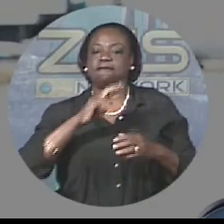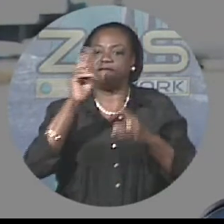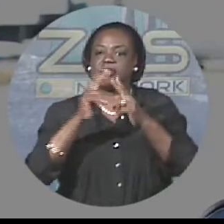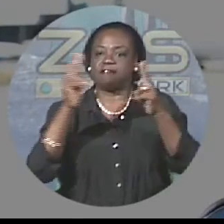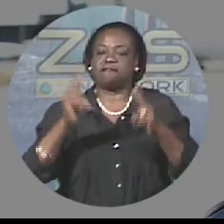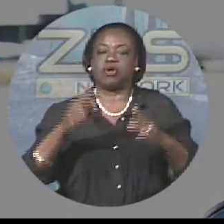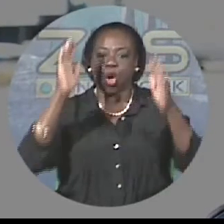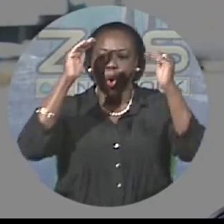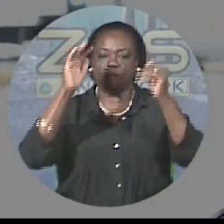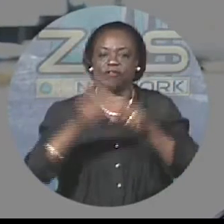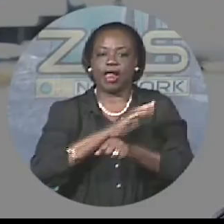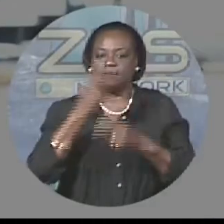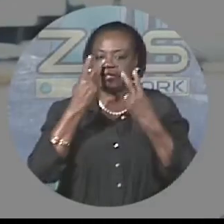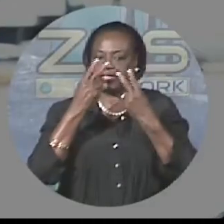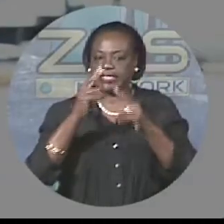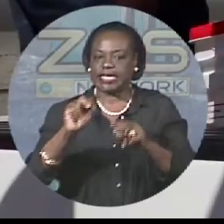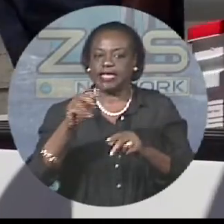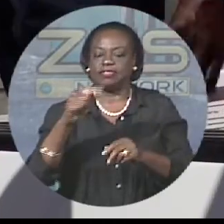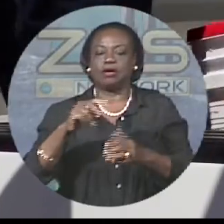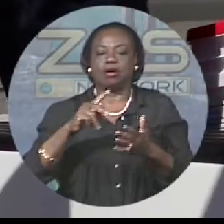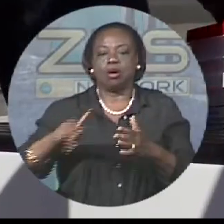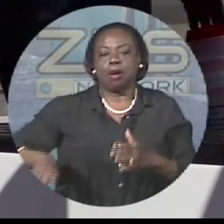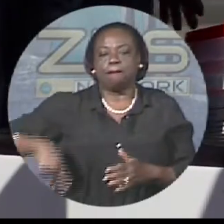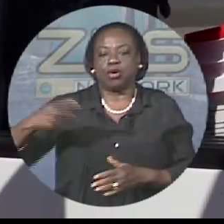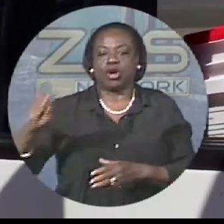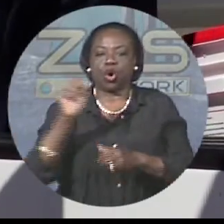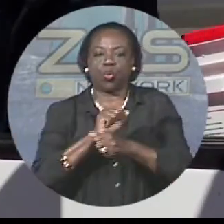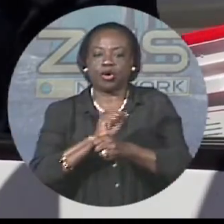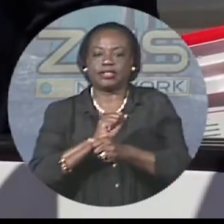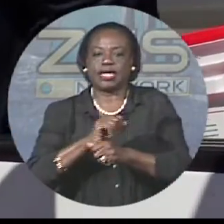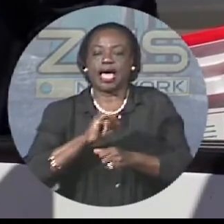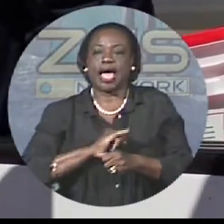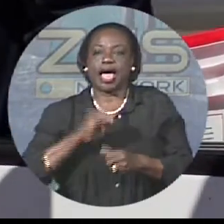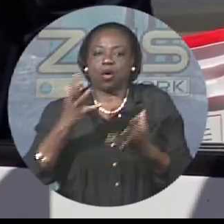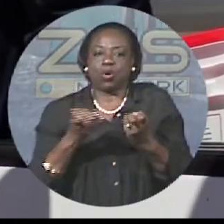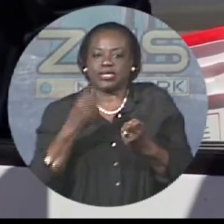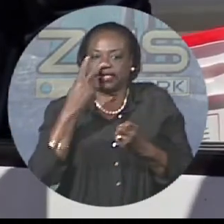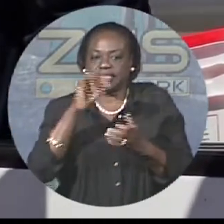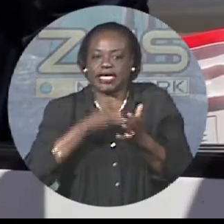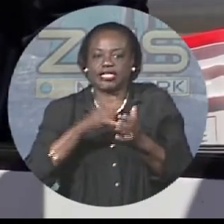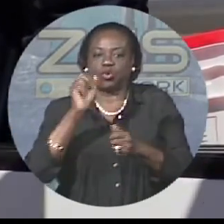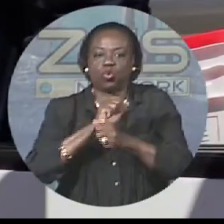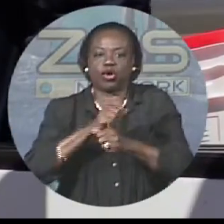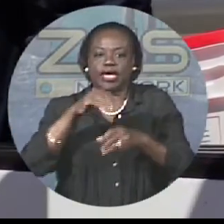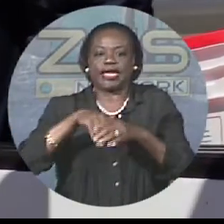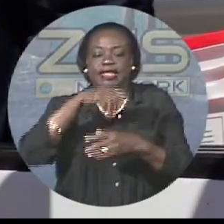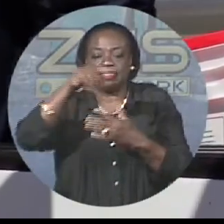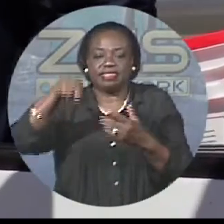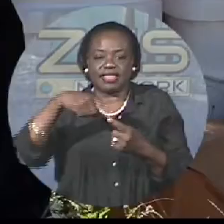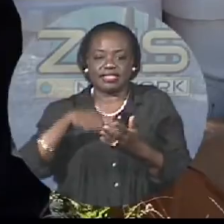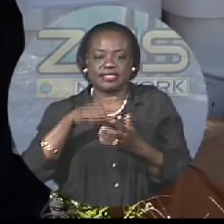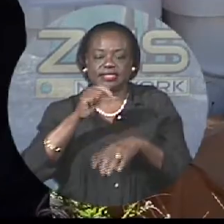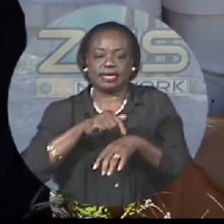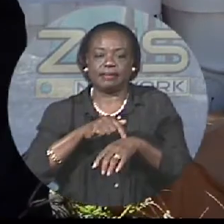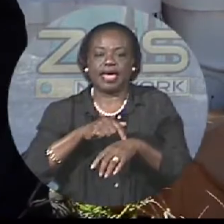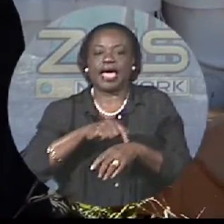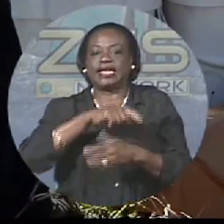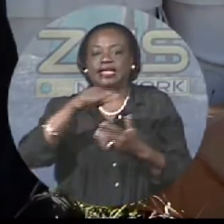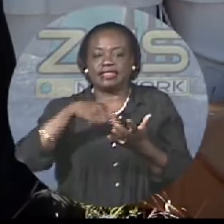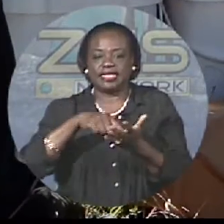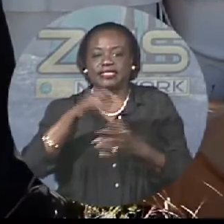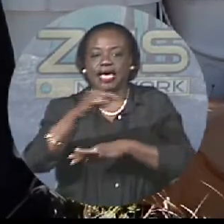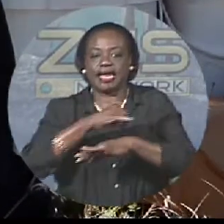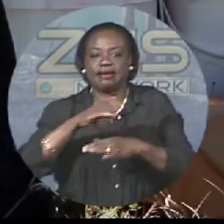on display. I've seen it work. I'd like to see it work in this application and based on this terrain and